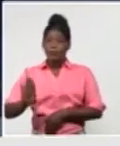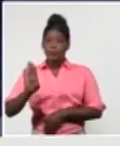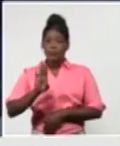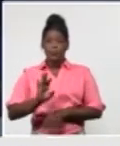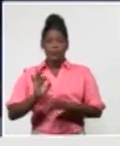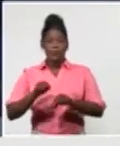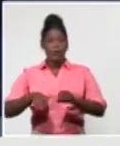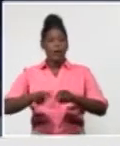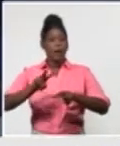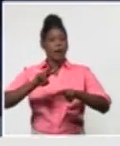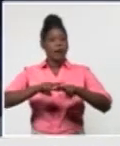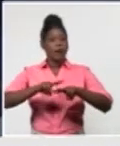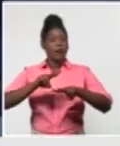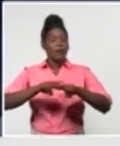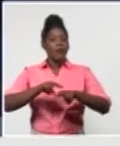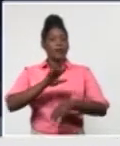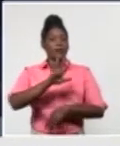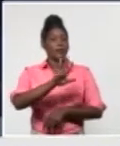Center,